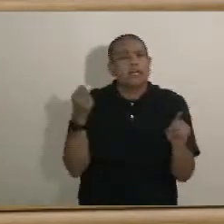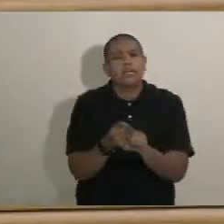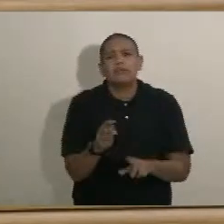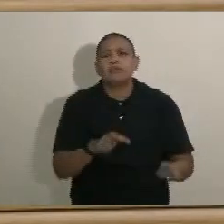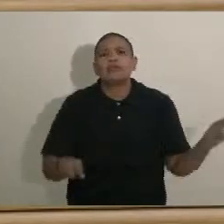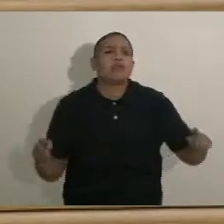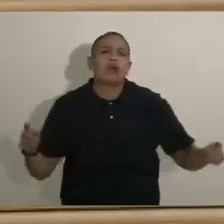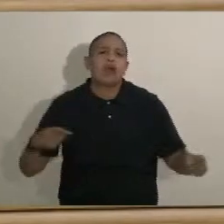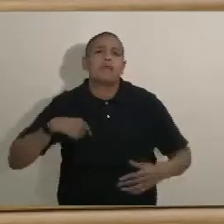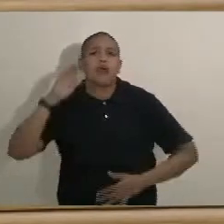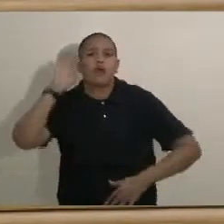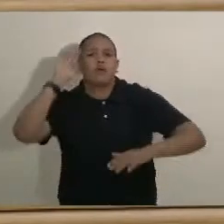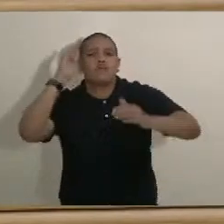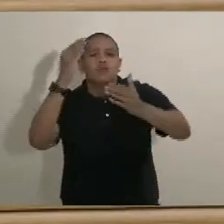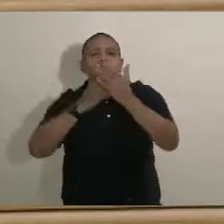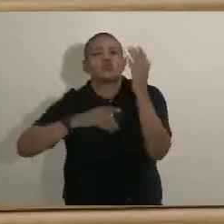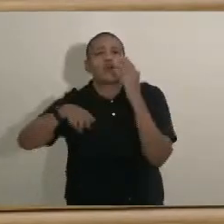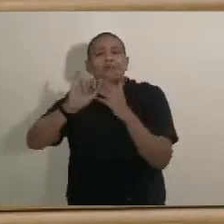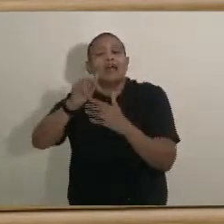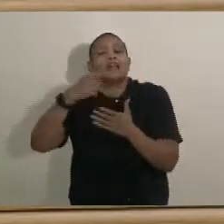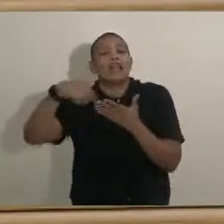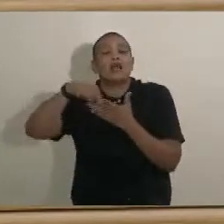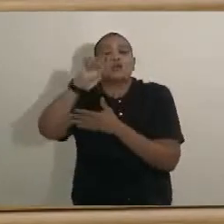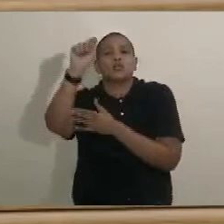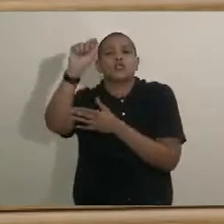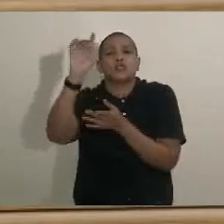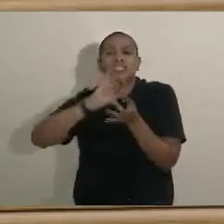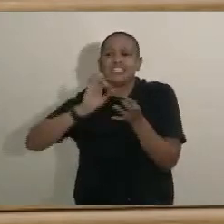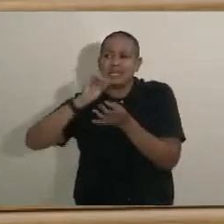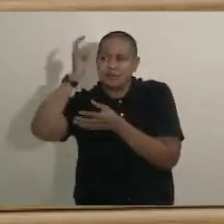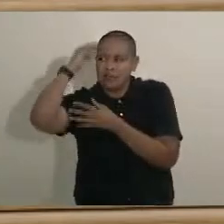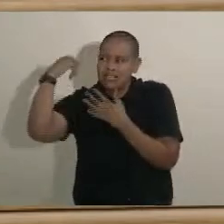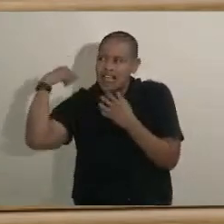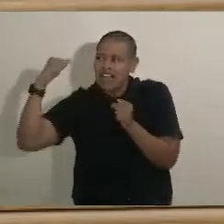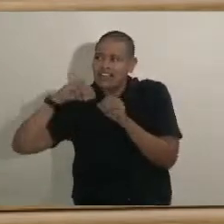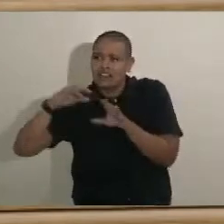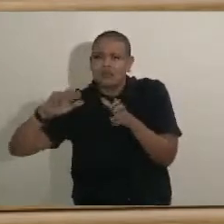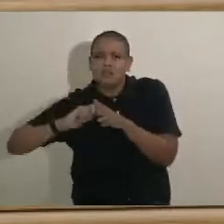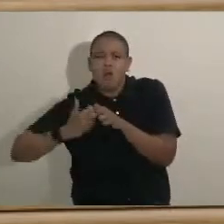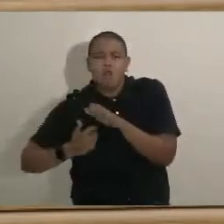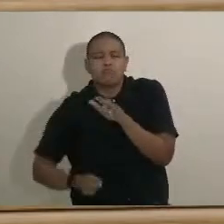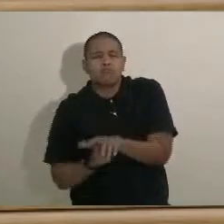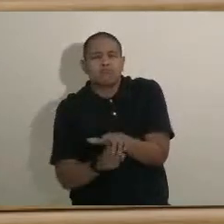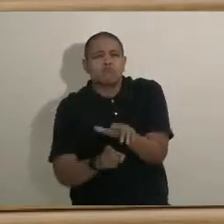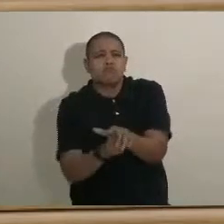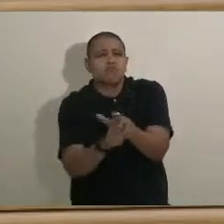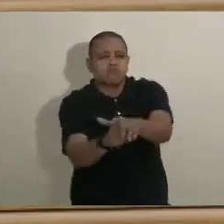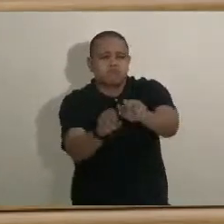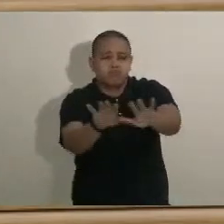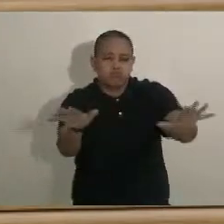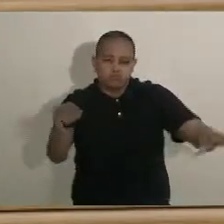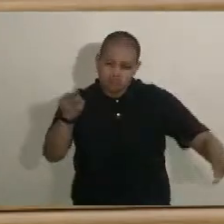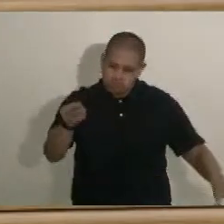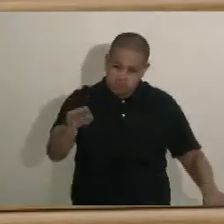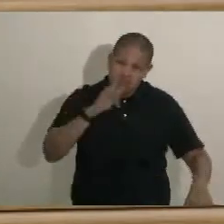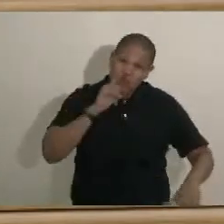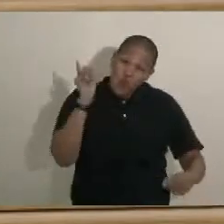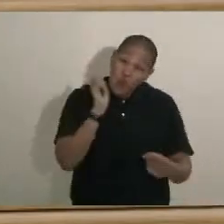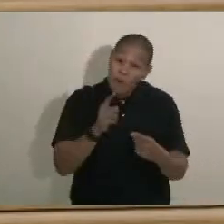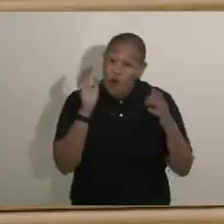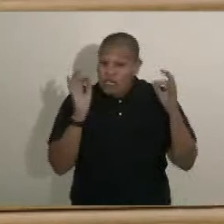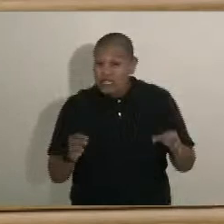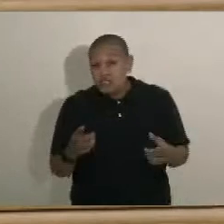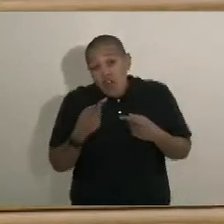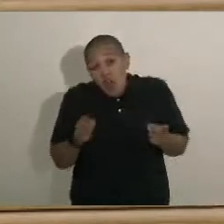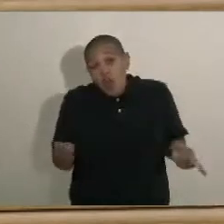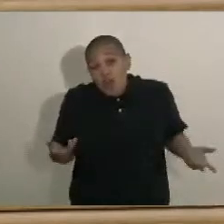will address some of that in the sectoral next Tuesday. So the point is that the decision was